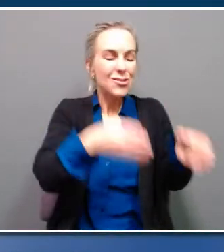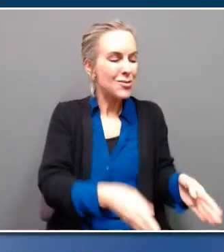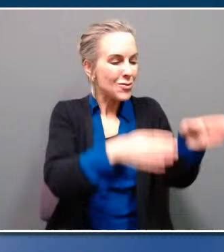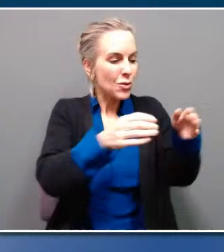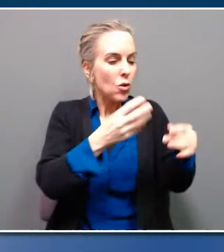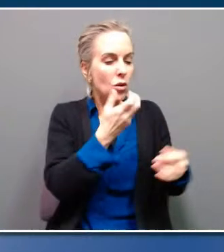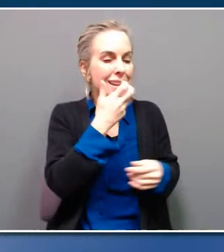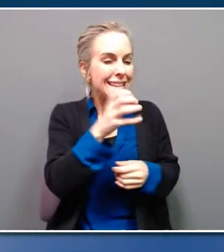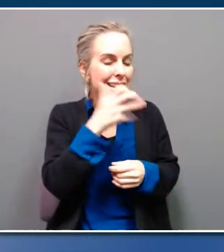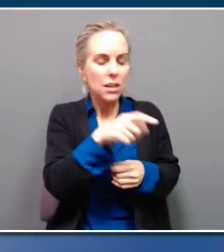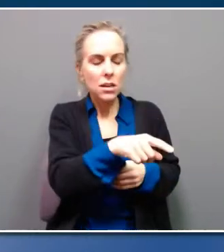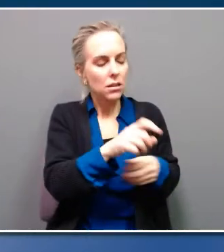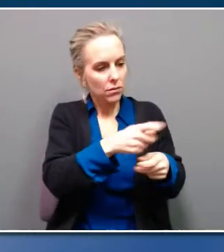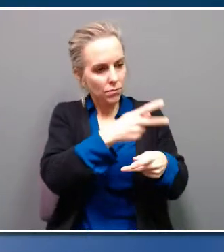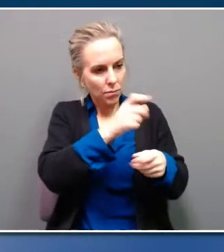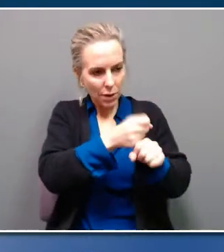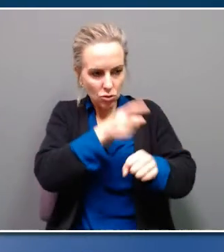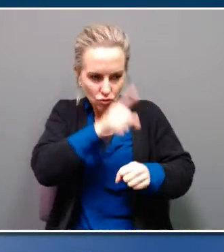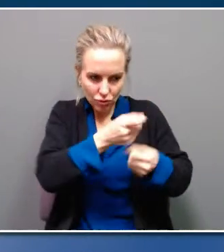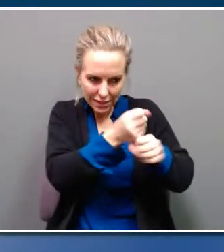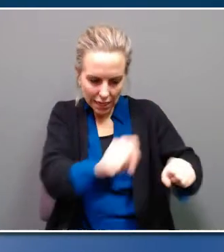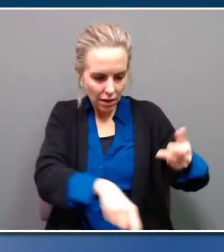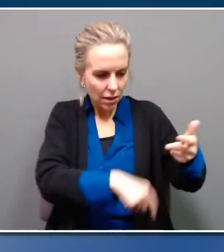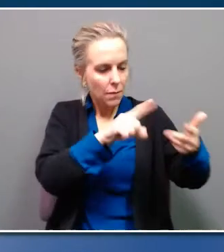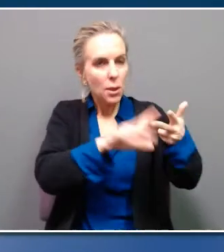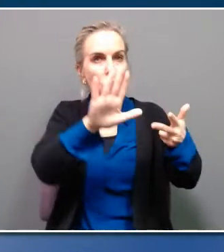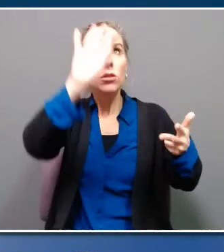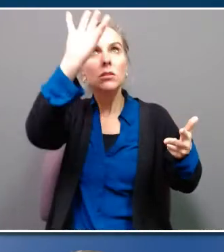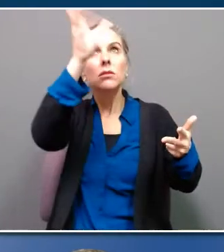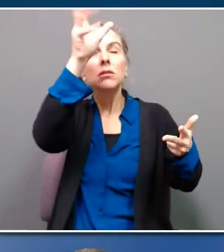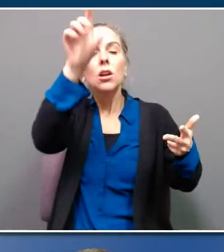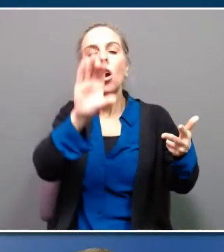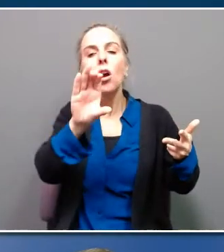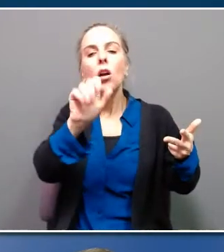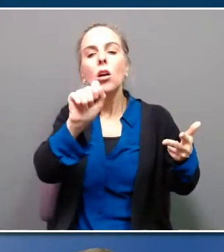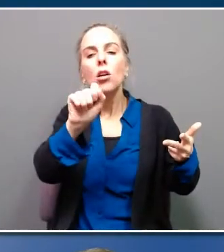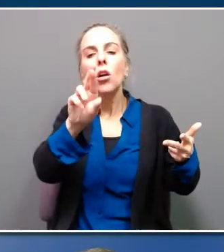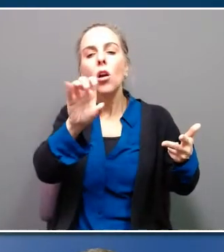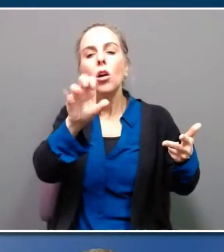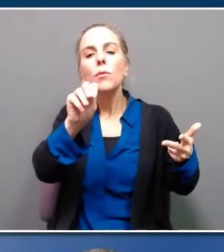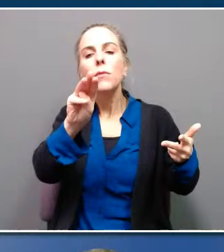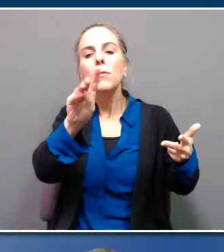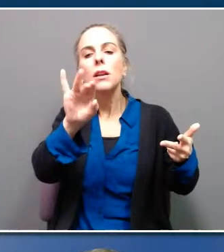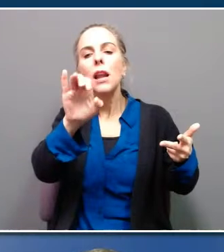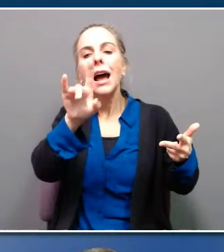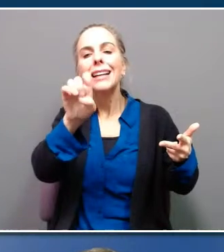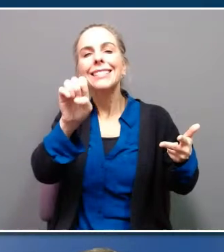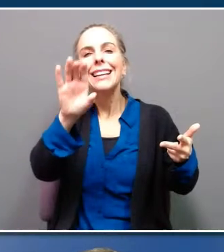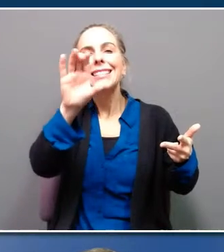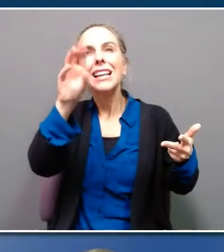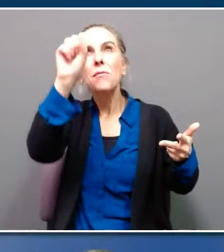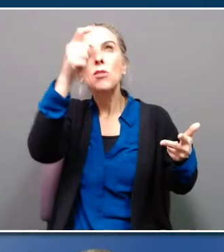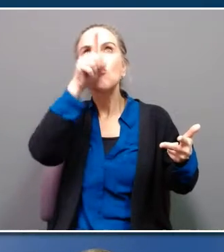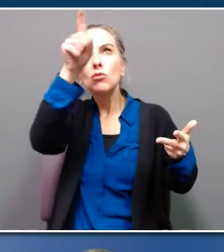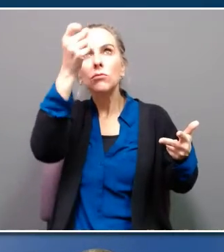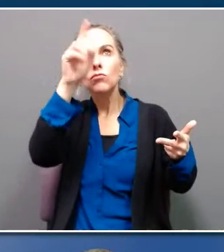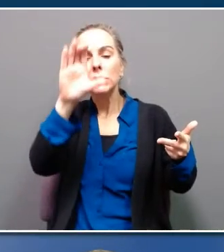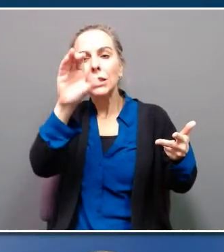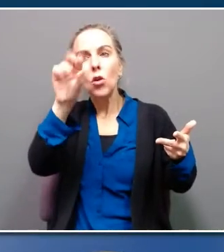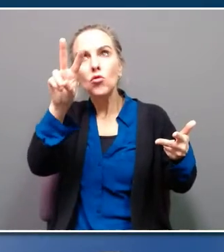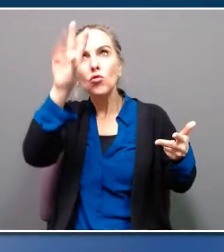is working, and making sure you have enough supplies in case you have to stay home for several days without power. Remember, in